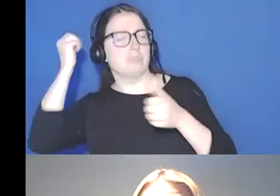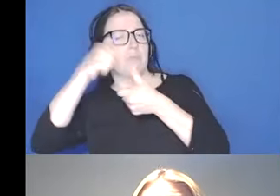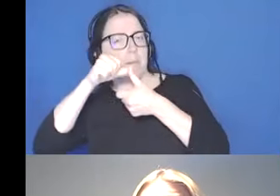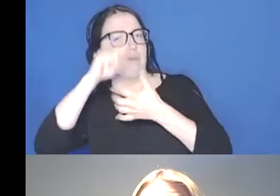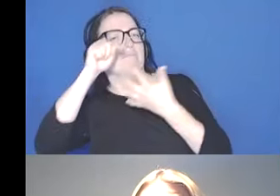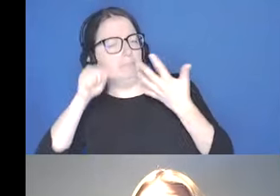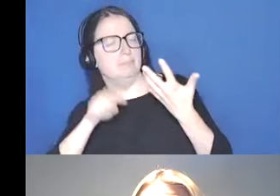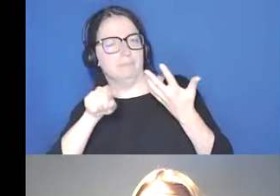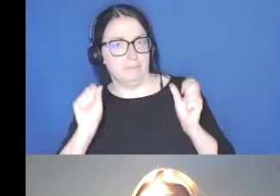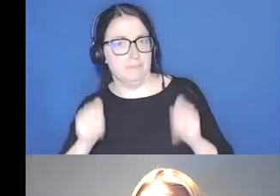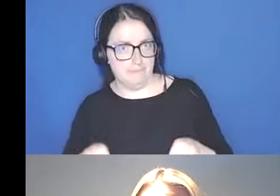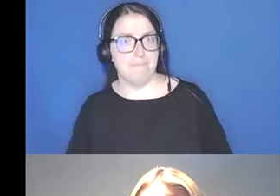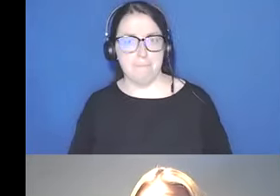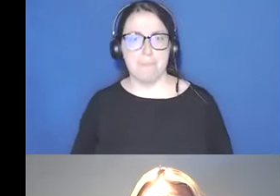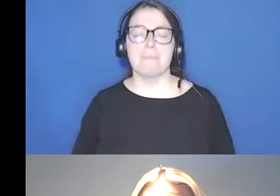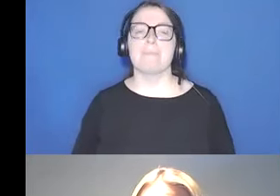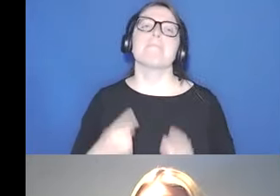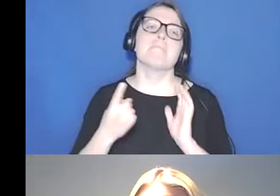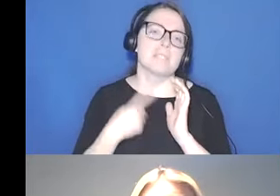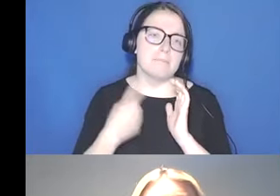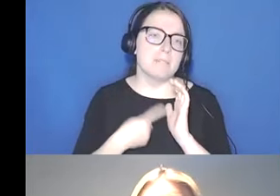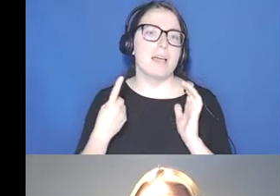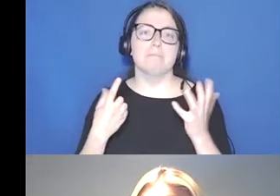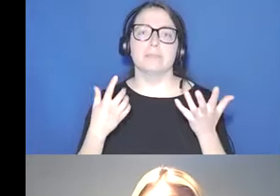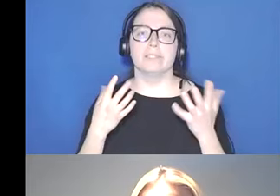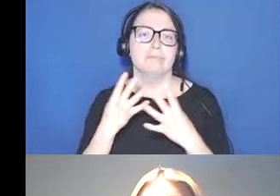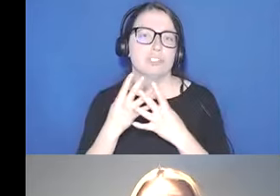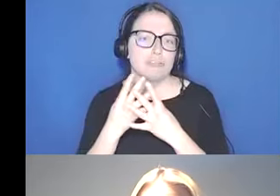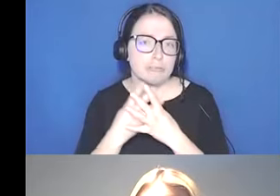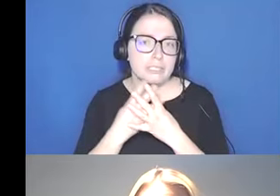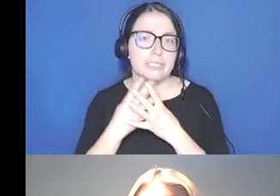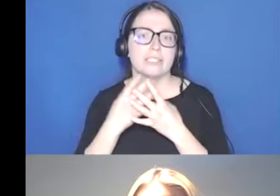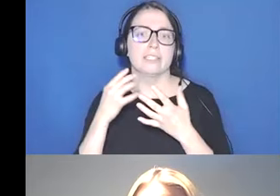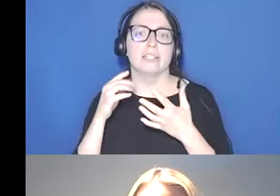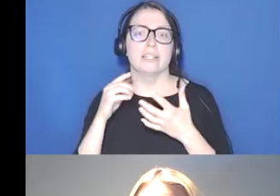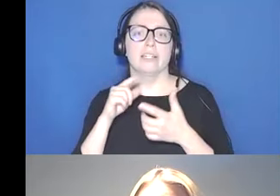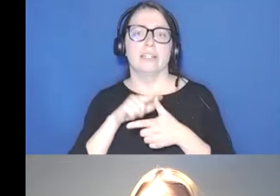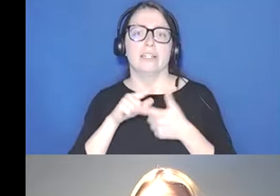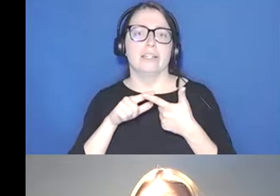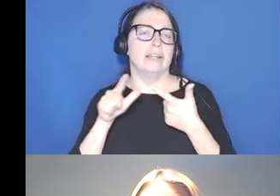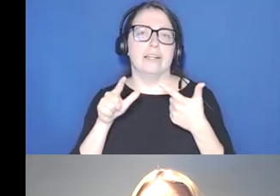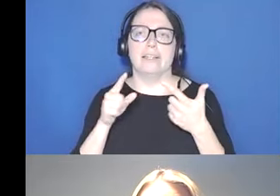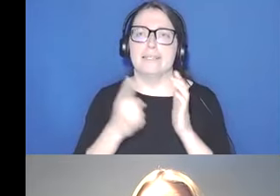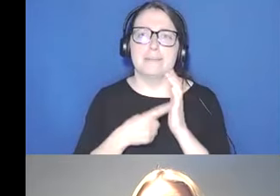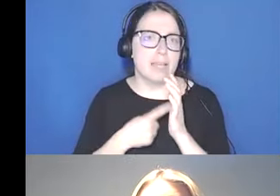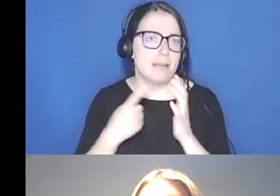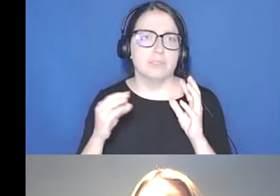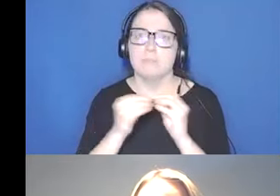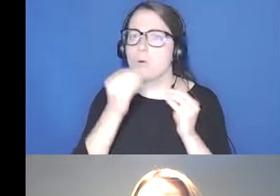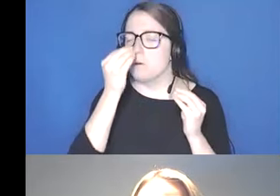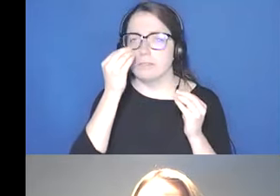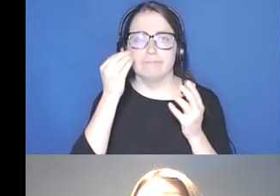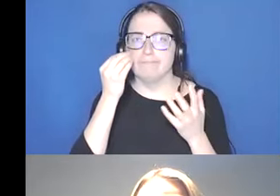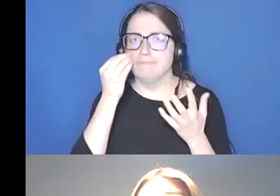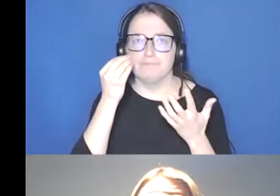complete screening measures, so just different kinds of like checklists and rating scales to give us information. And